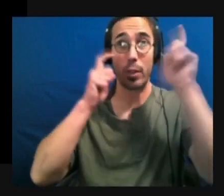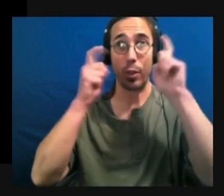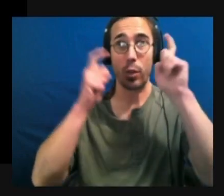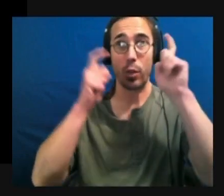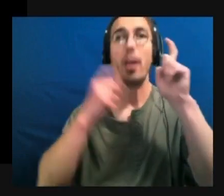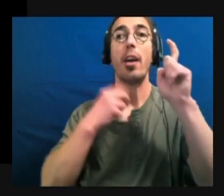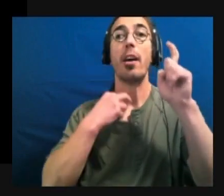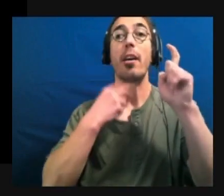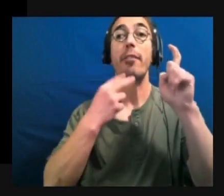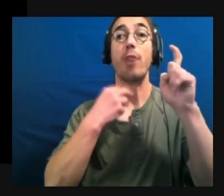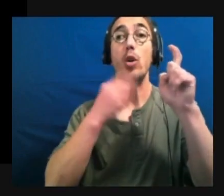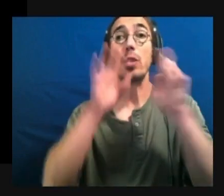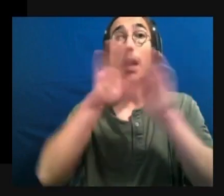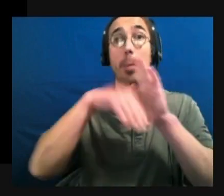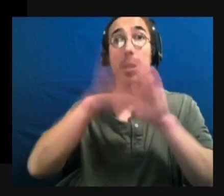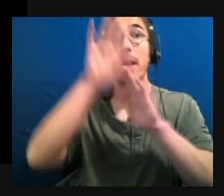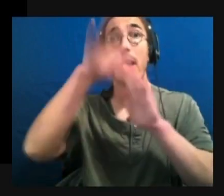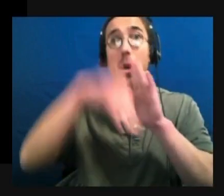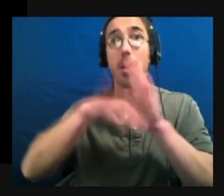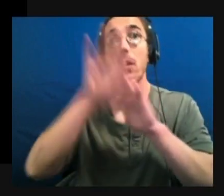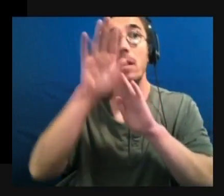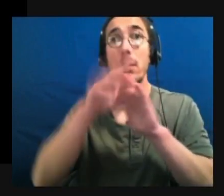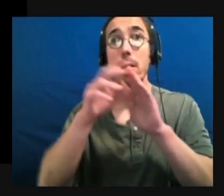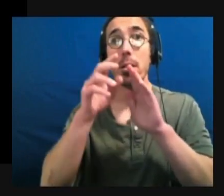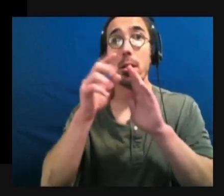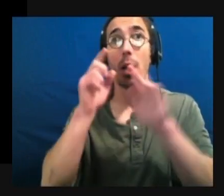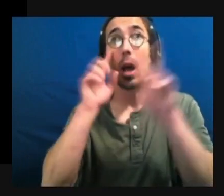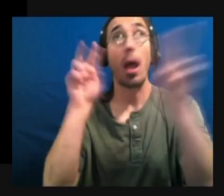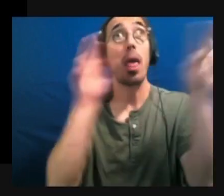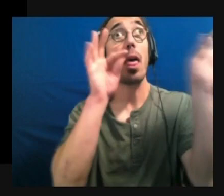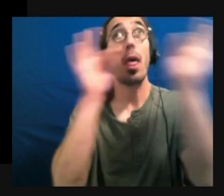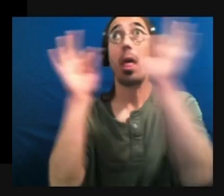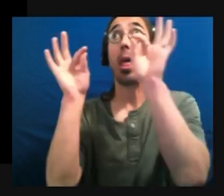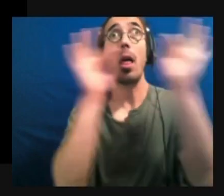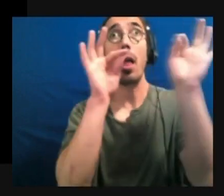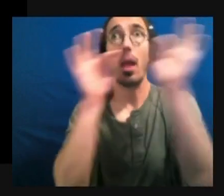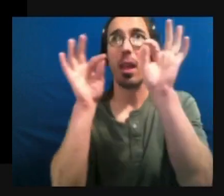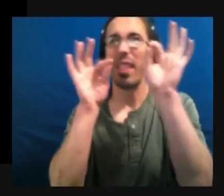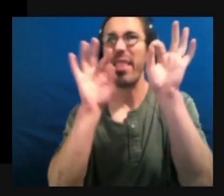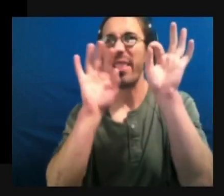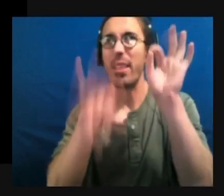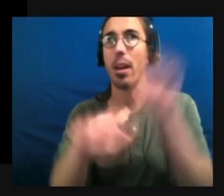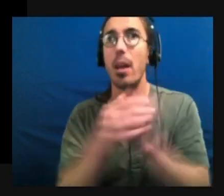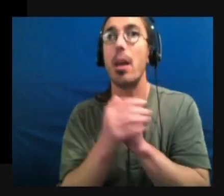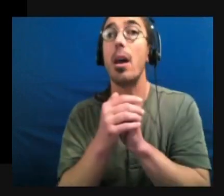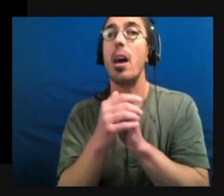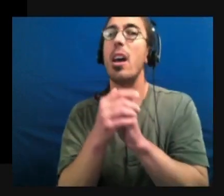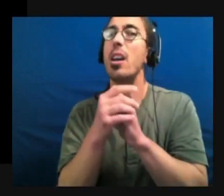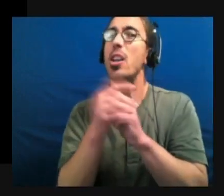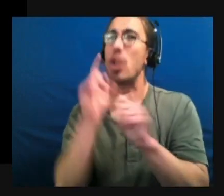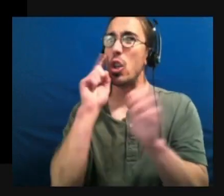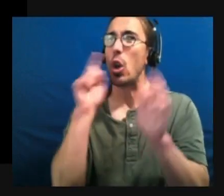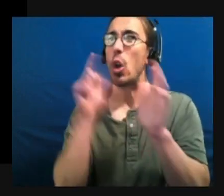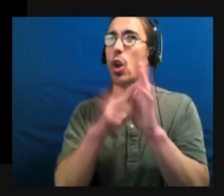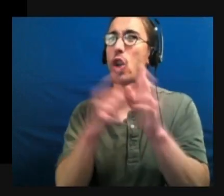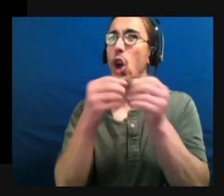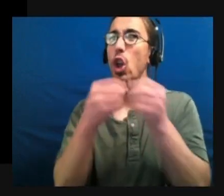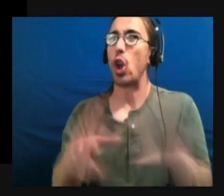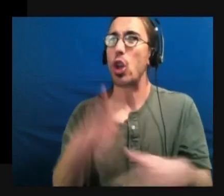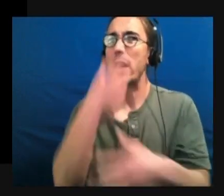inflections, eye gaze. And as she lost her interest, she got a little bit